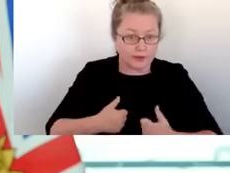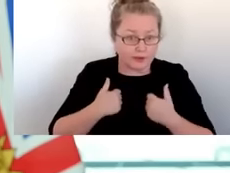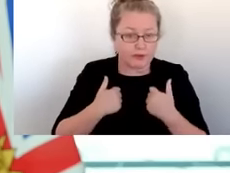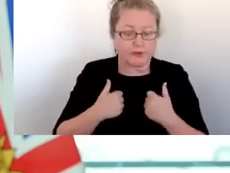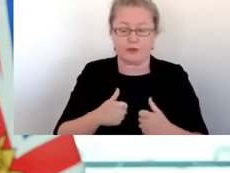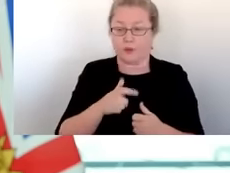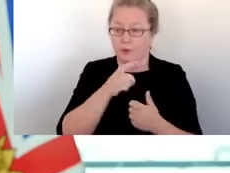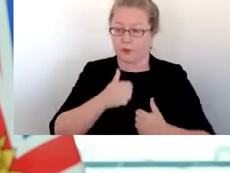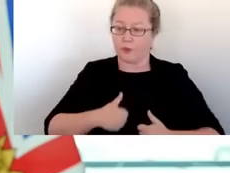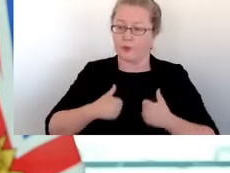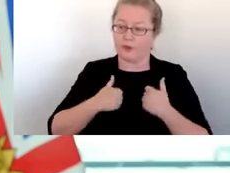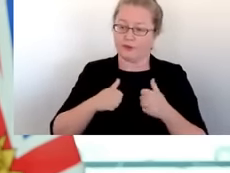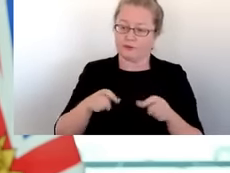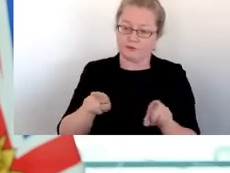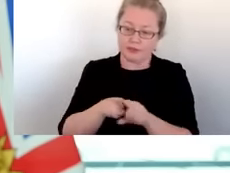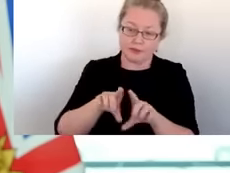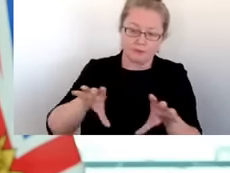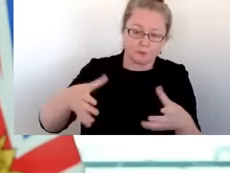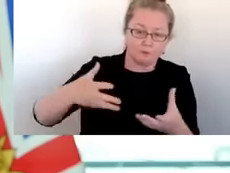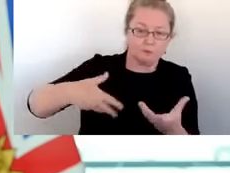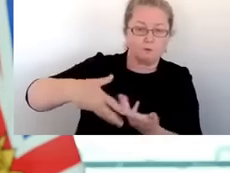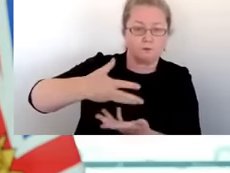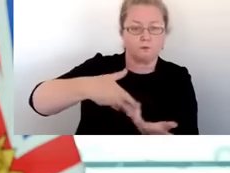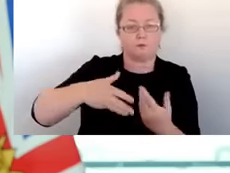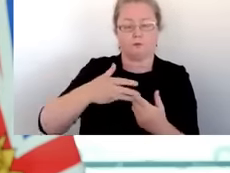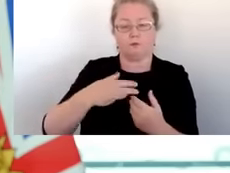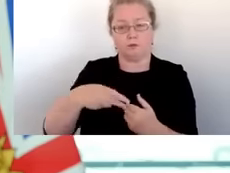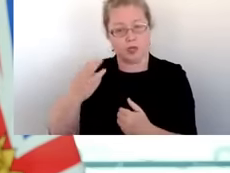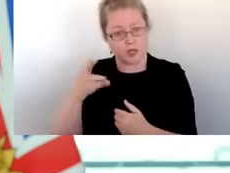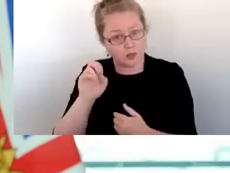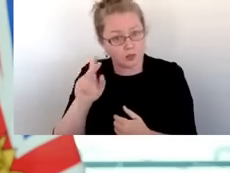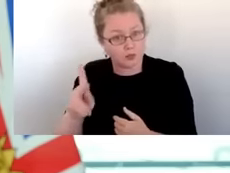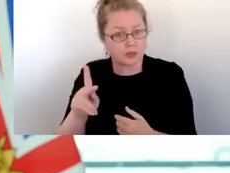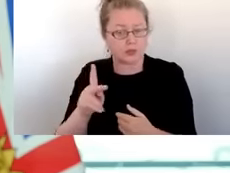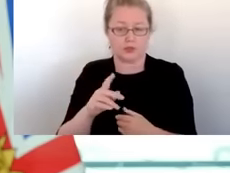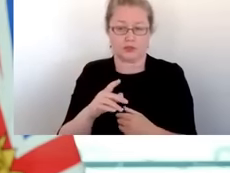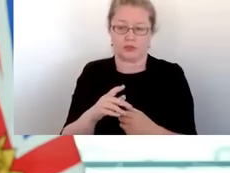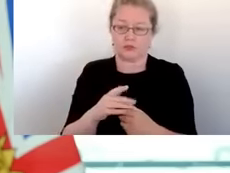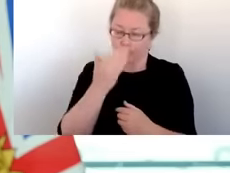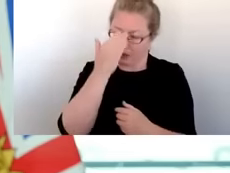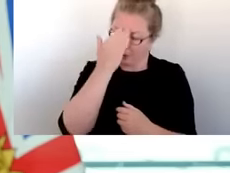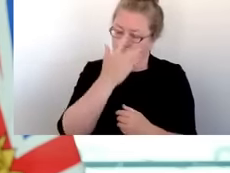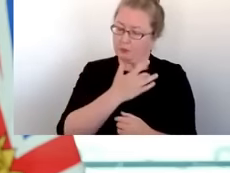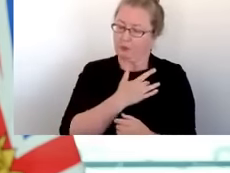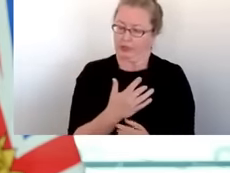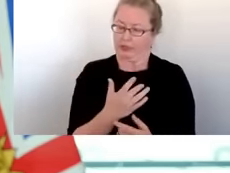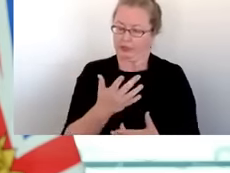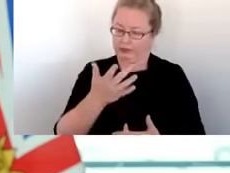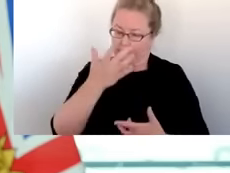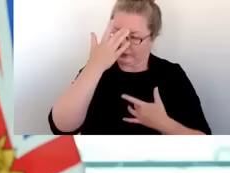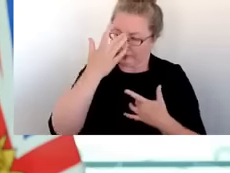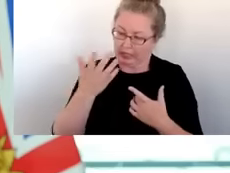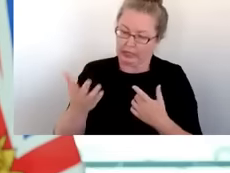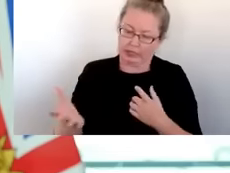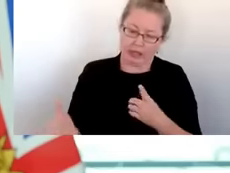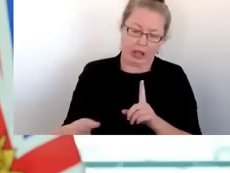homebound individuals, congregate settings who are considered high risk, other high-risk groups that we know have adverse